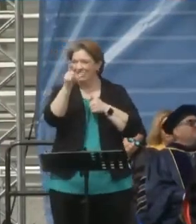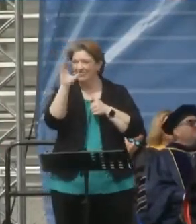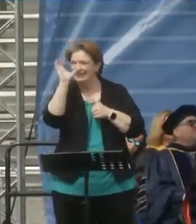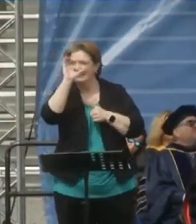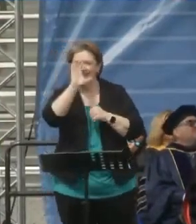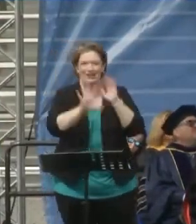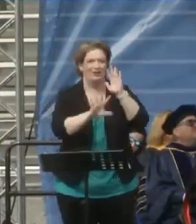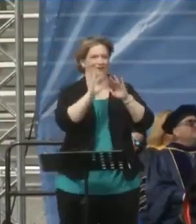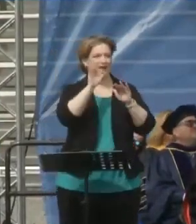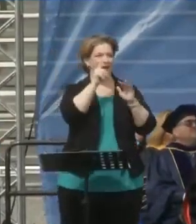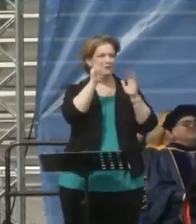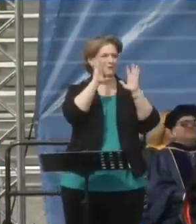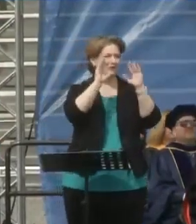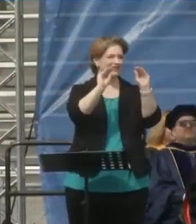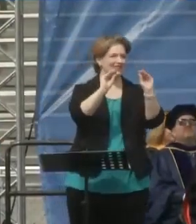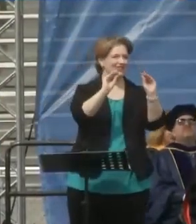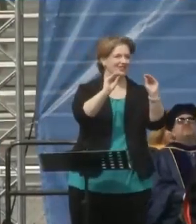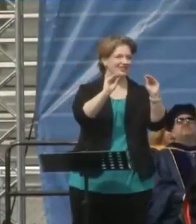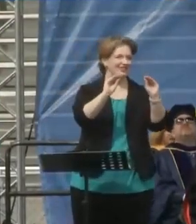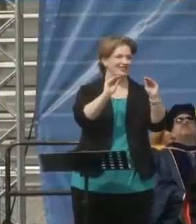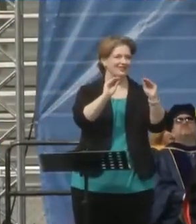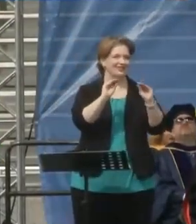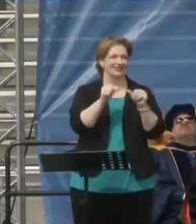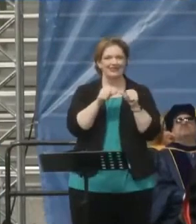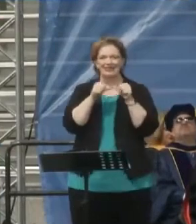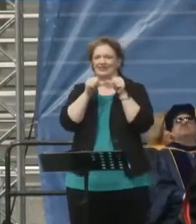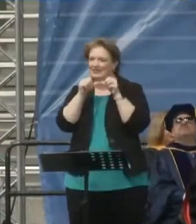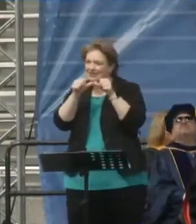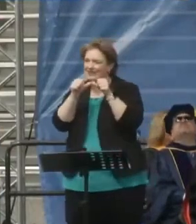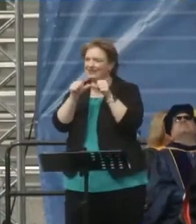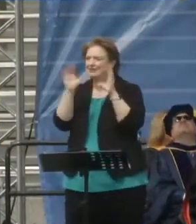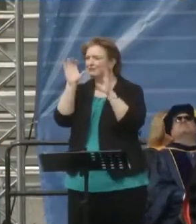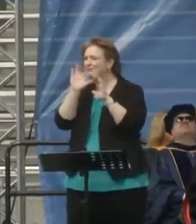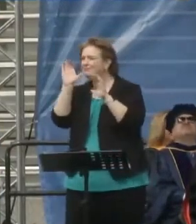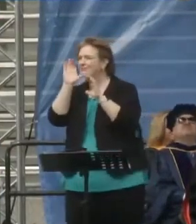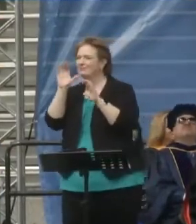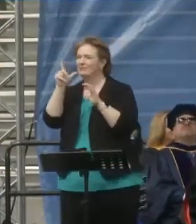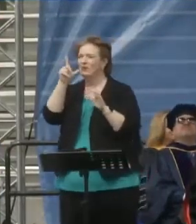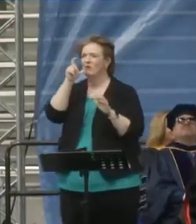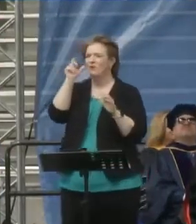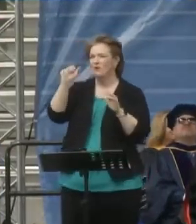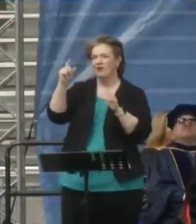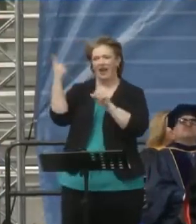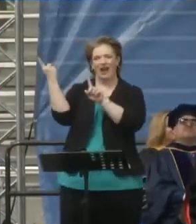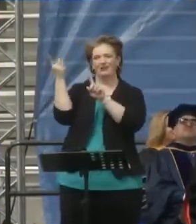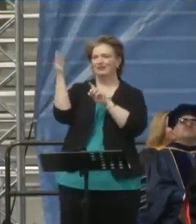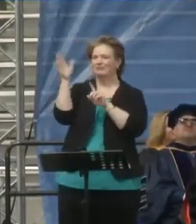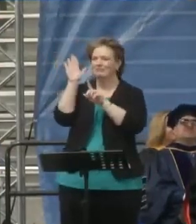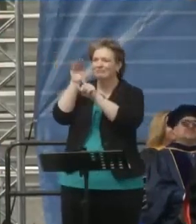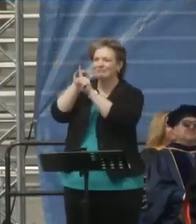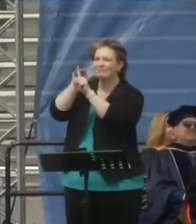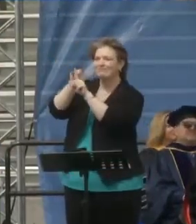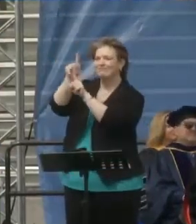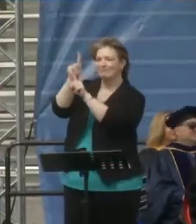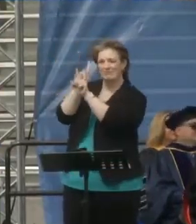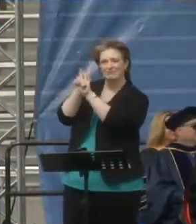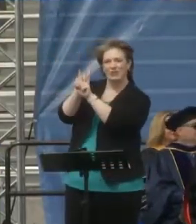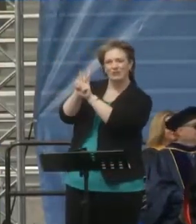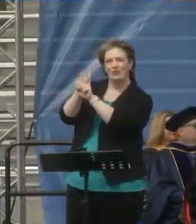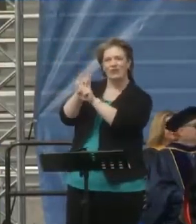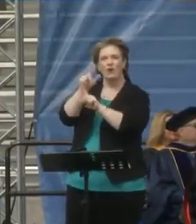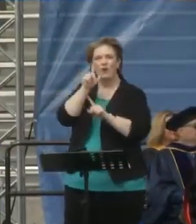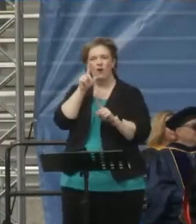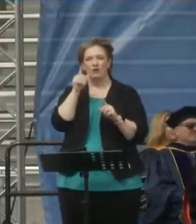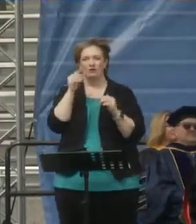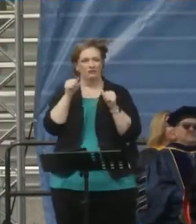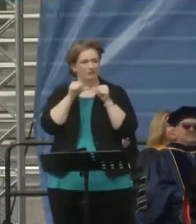yourself. Continually seek out mentors who can help you on your path. Stay curious,